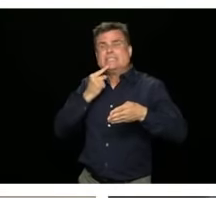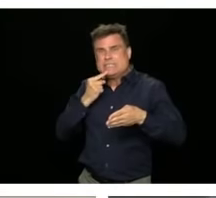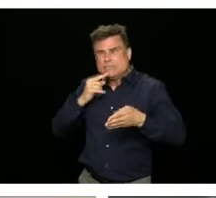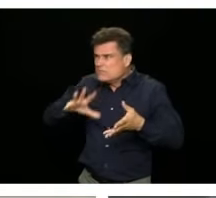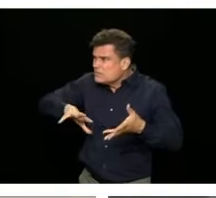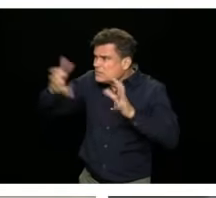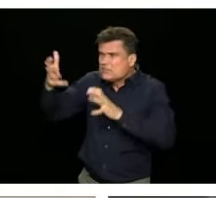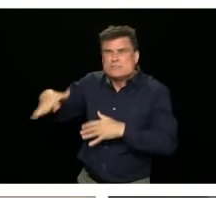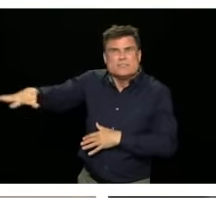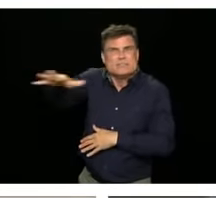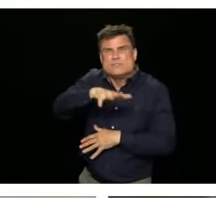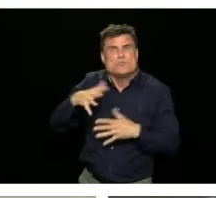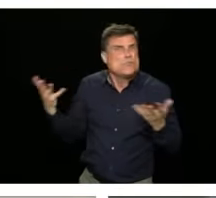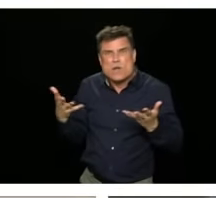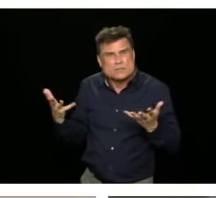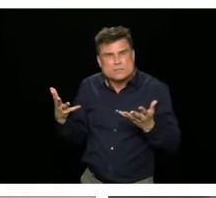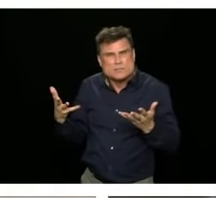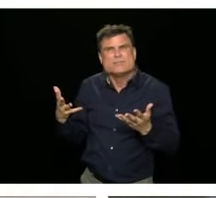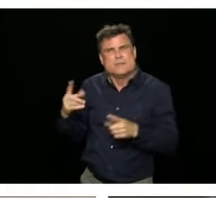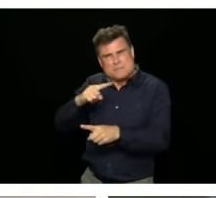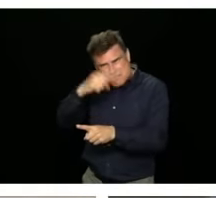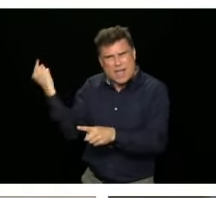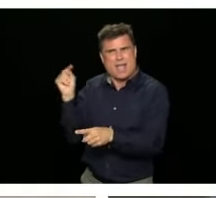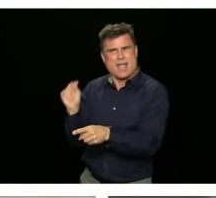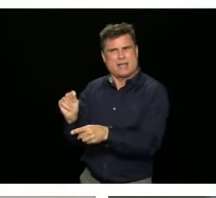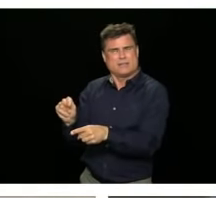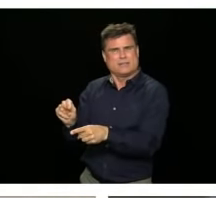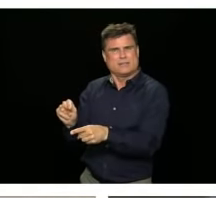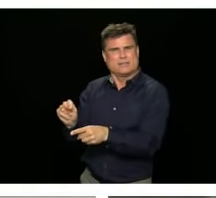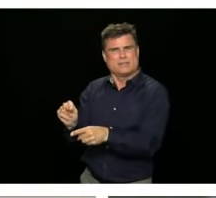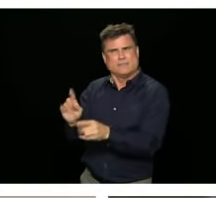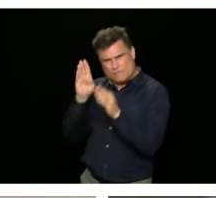start addressing this, the core issues that we have? And so...